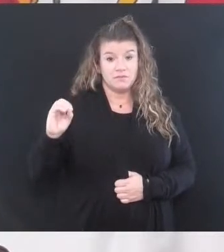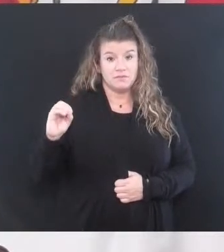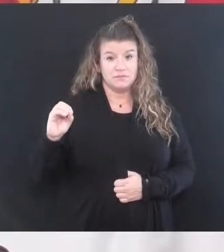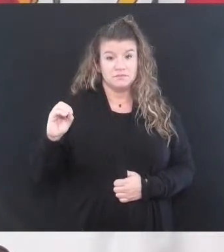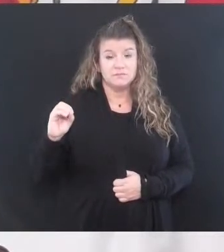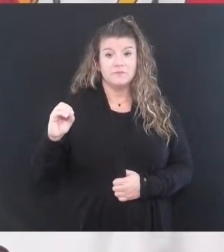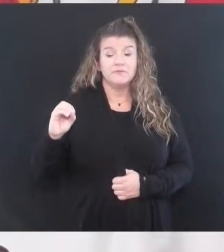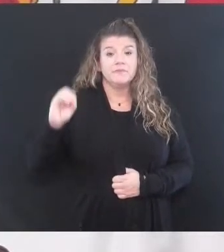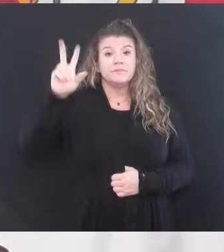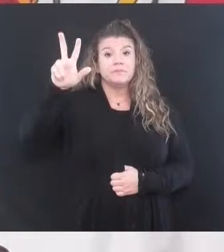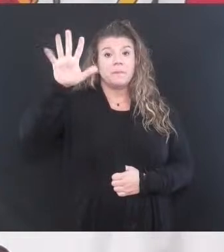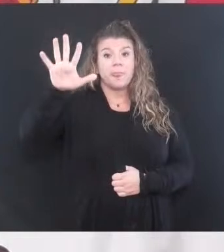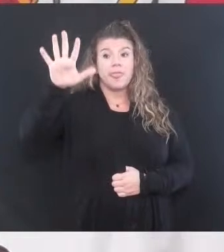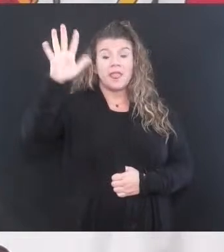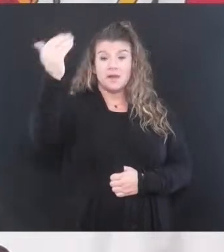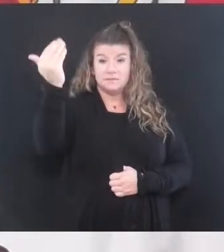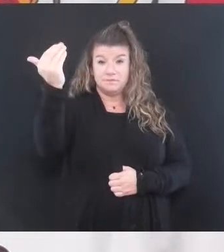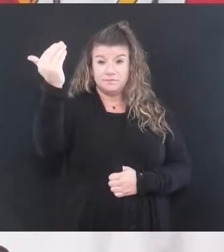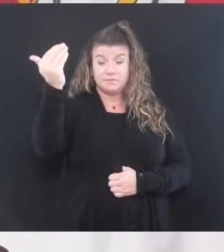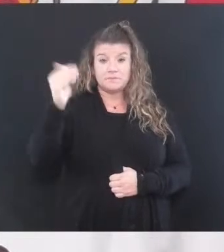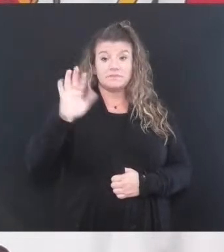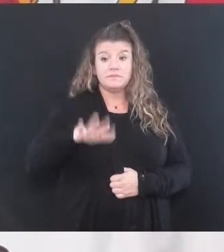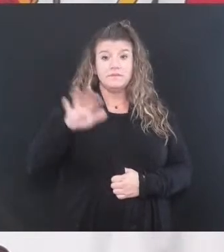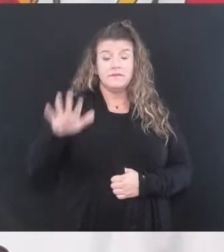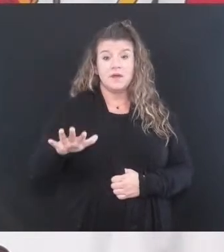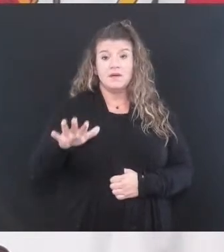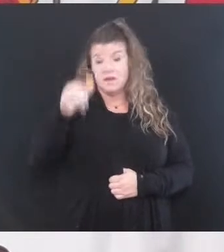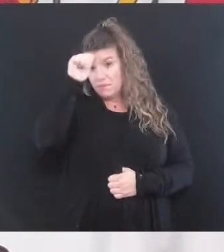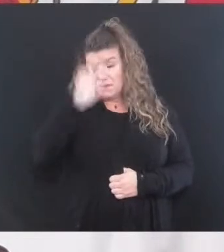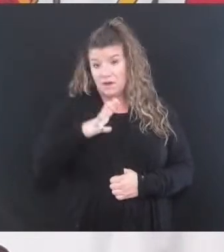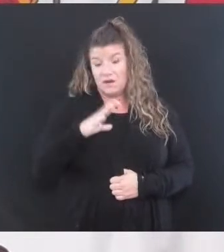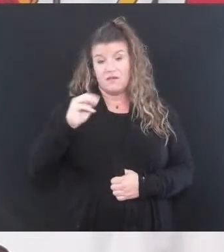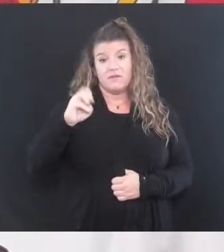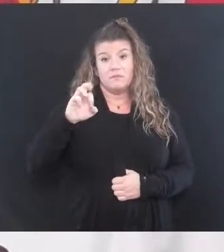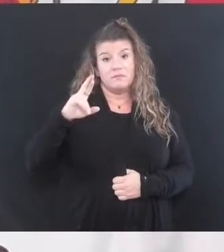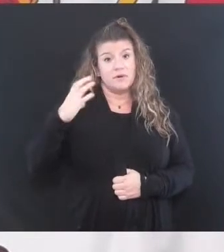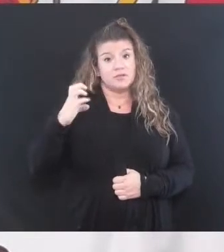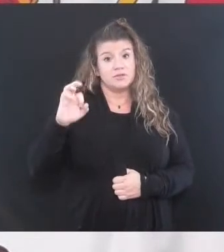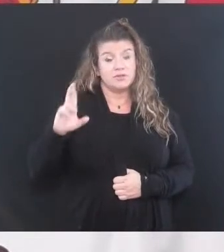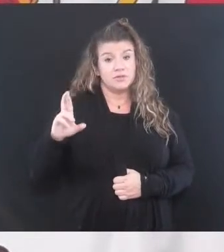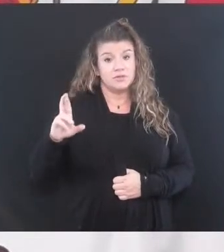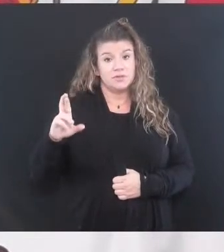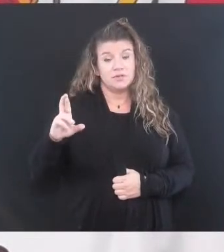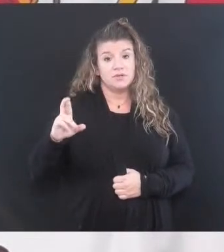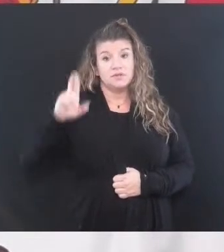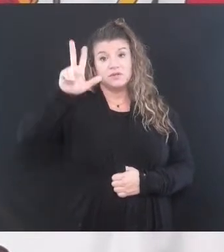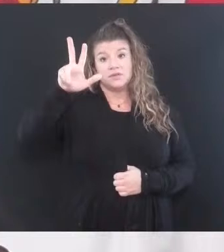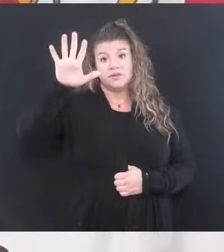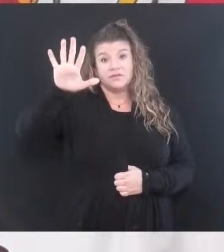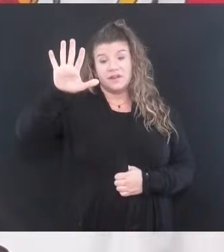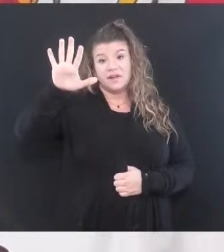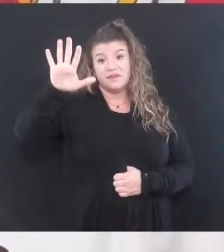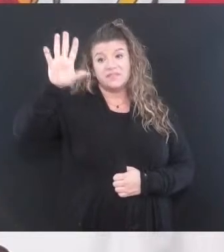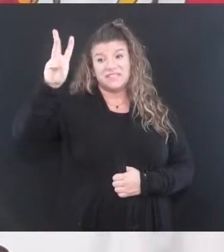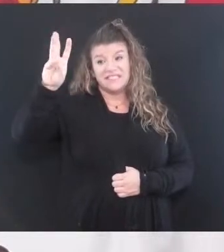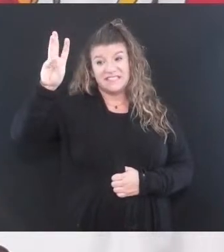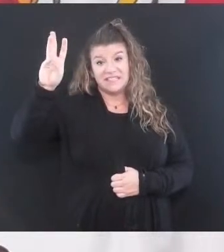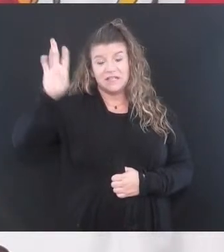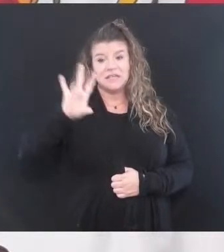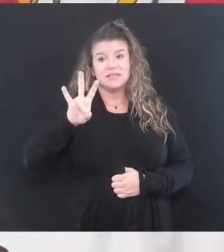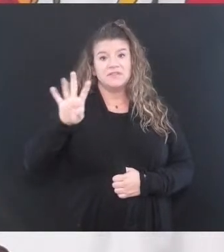The 3,515th death of 55-year-old male from Mercer County. The 3,516th death